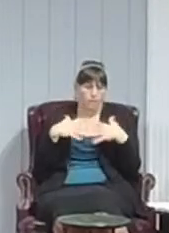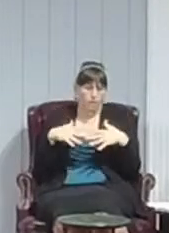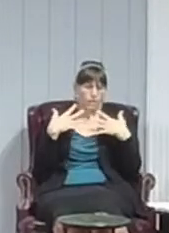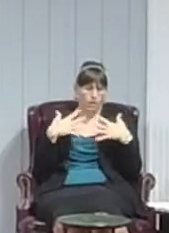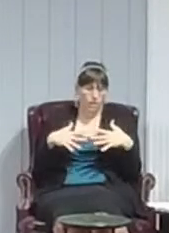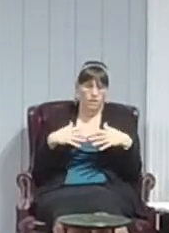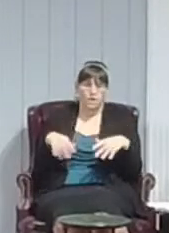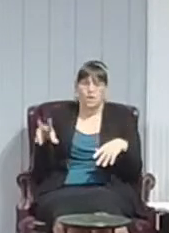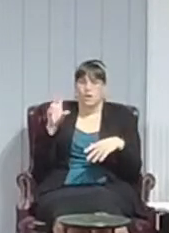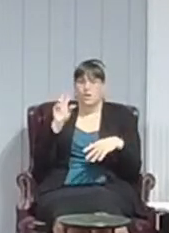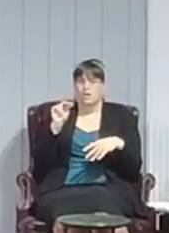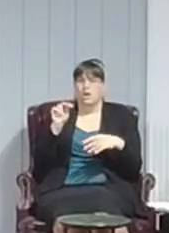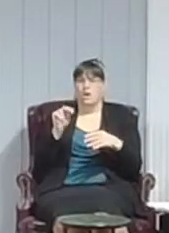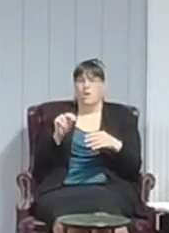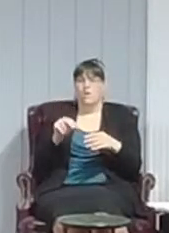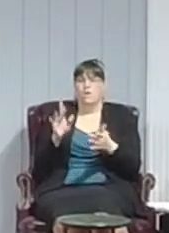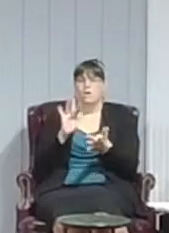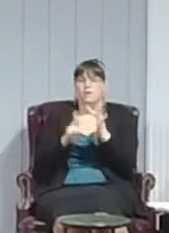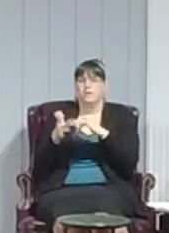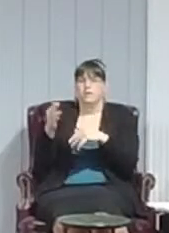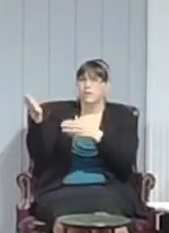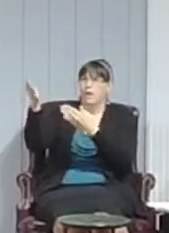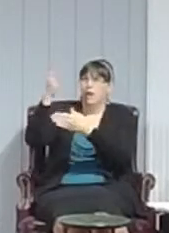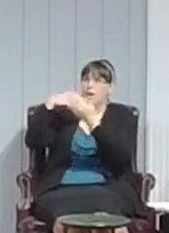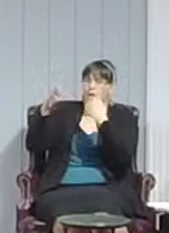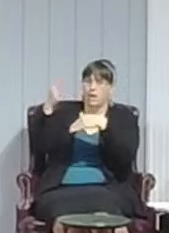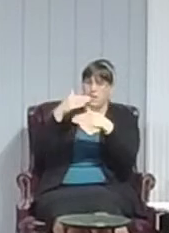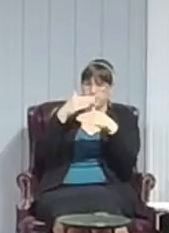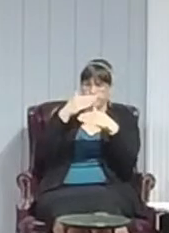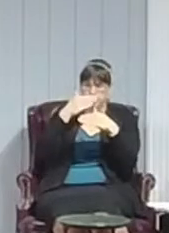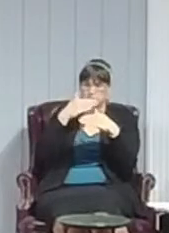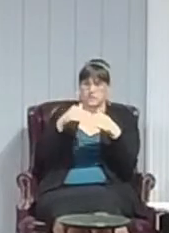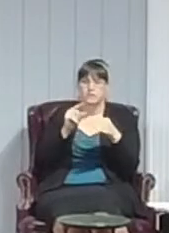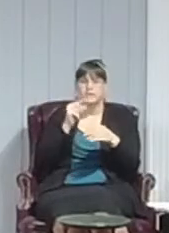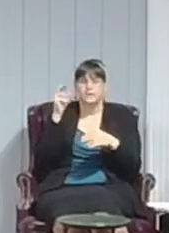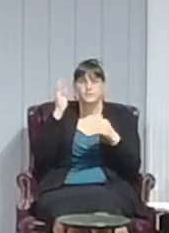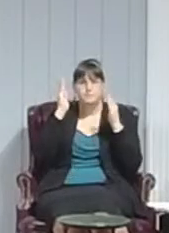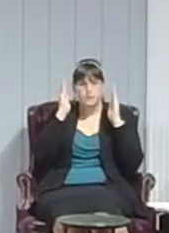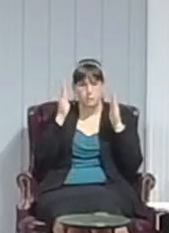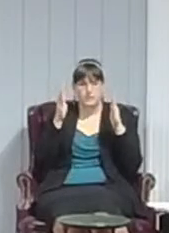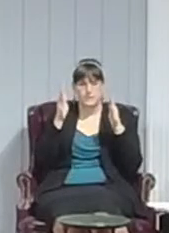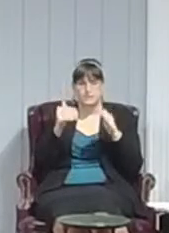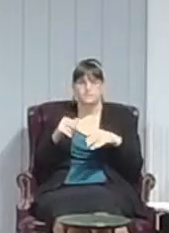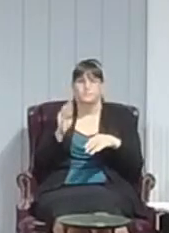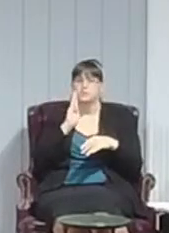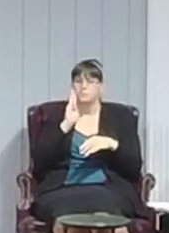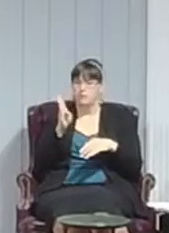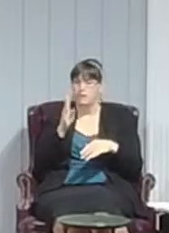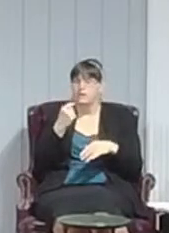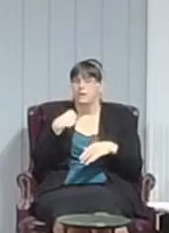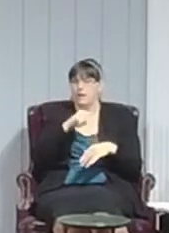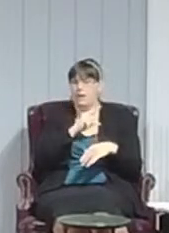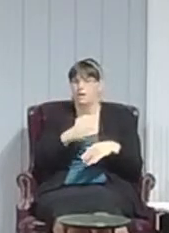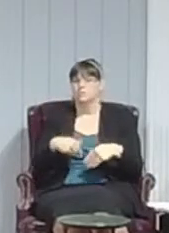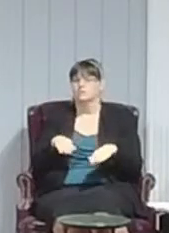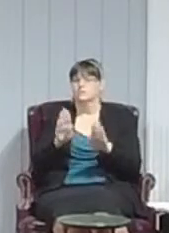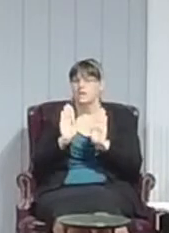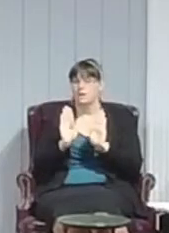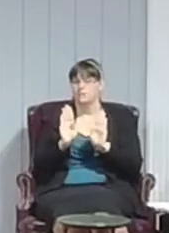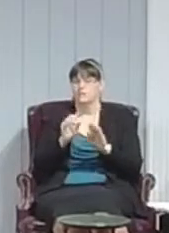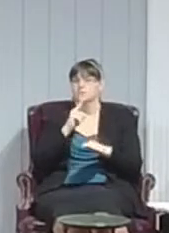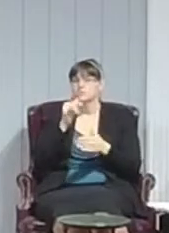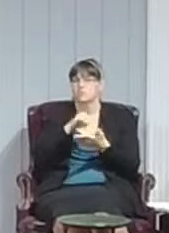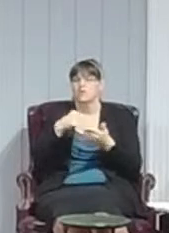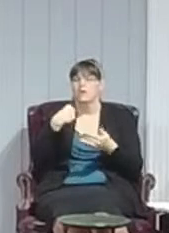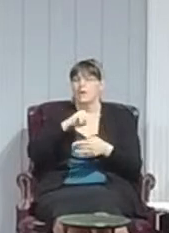he went on purpose. He came on purpose to be our sacrifice so that our sins could